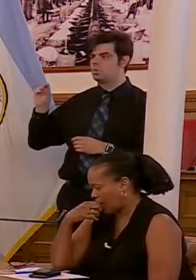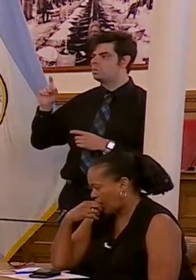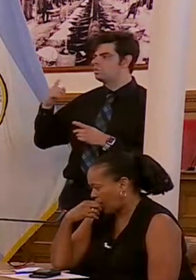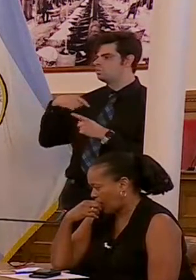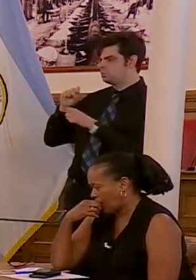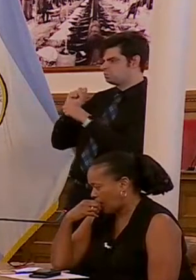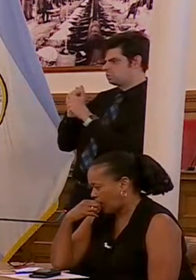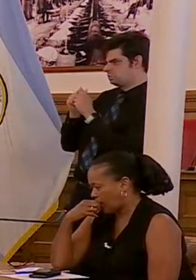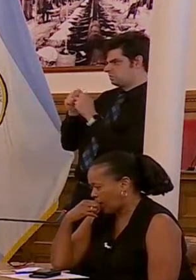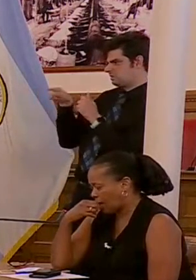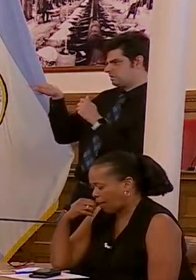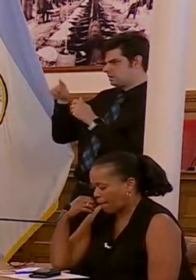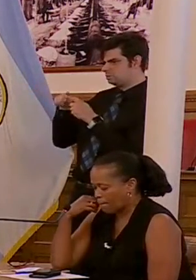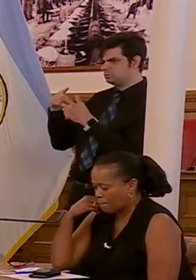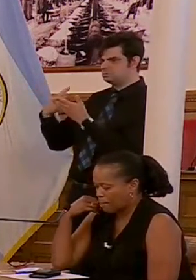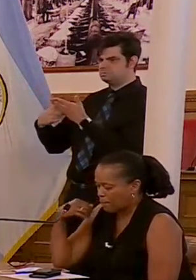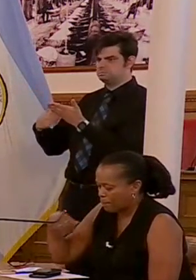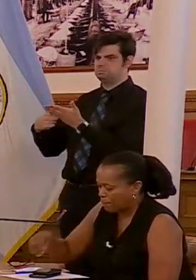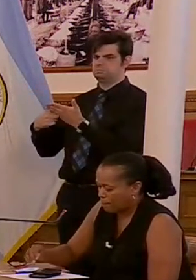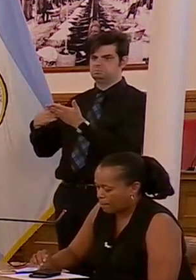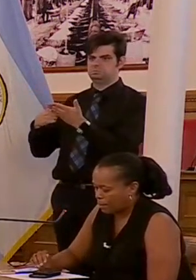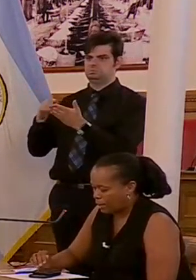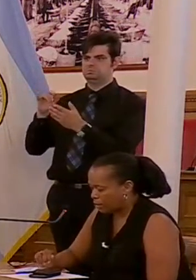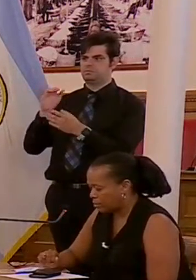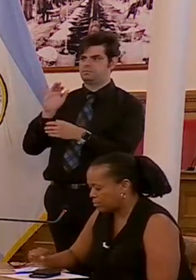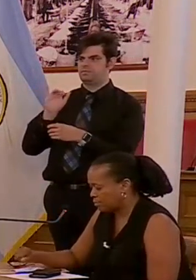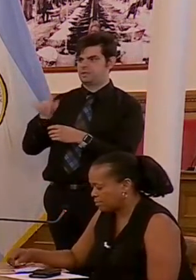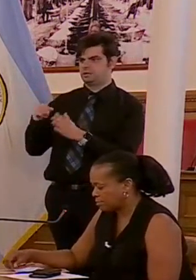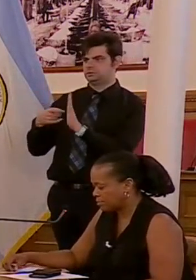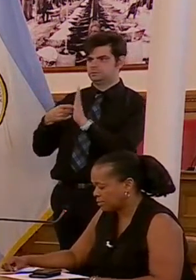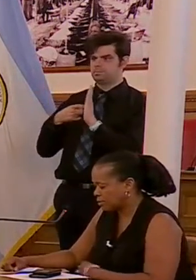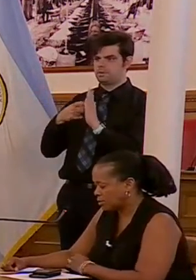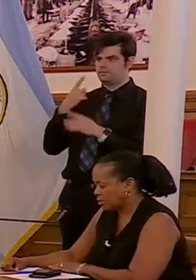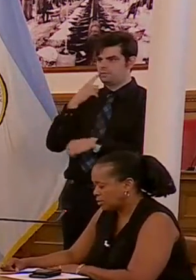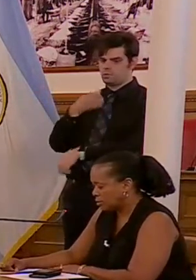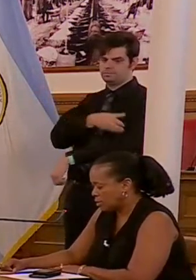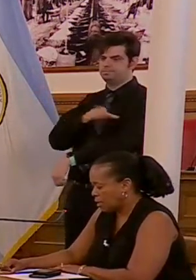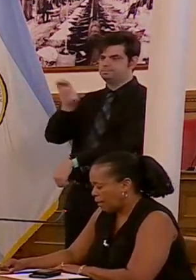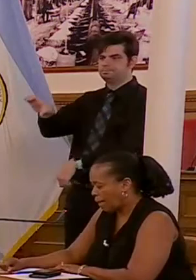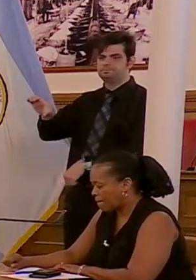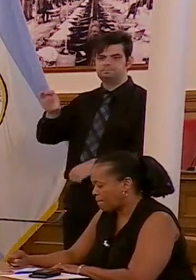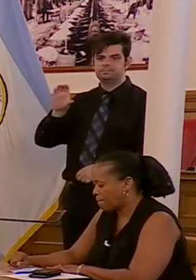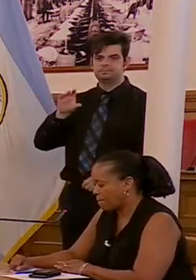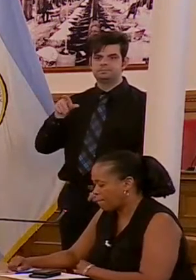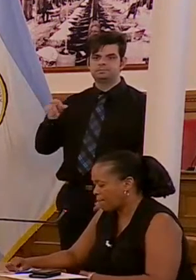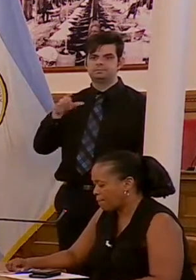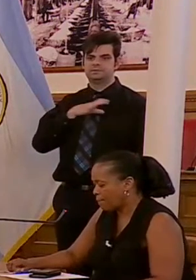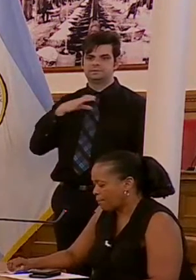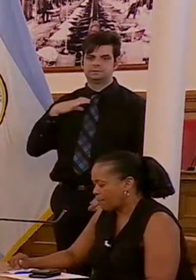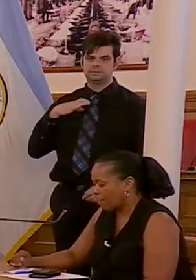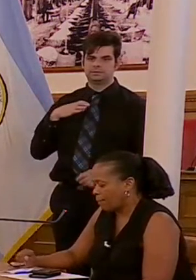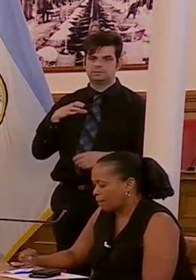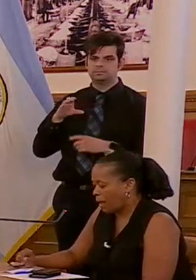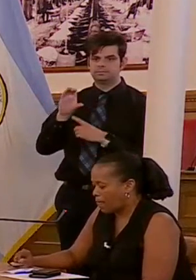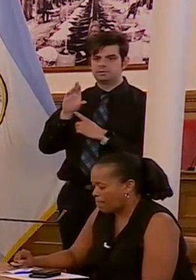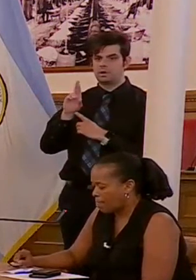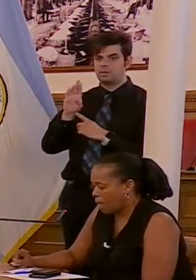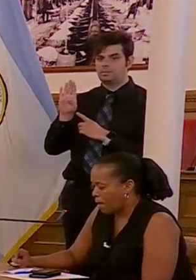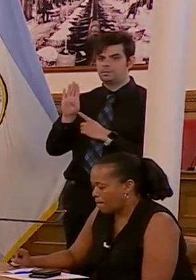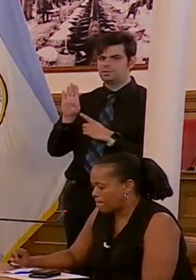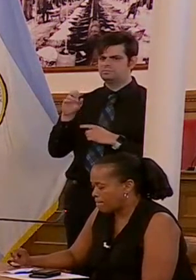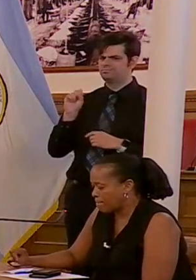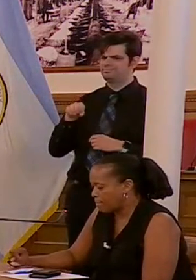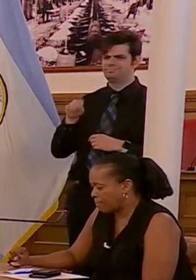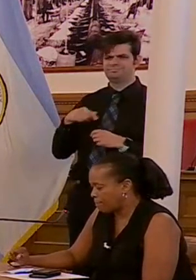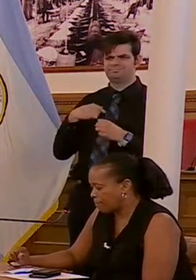partnership of the CRB. We want to empower the CRB, and I think any honest broker who's been